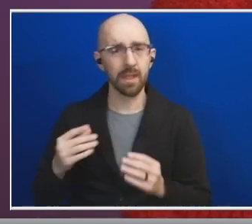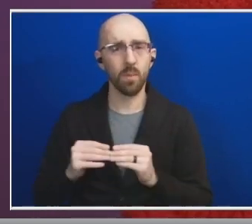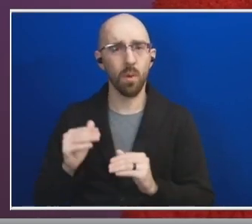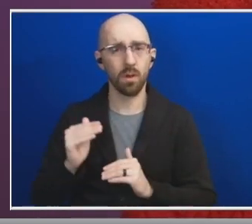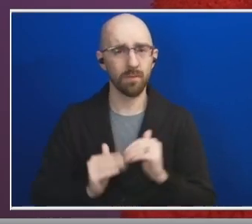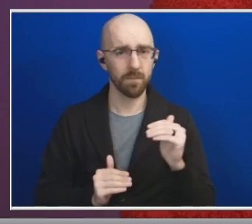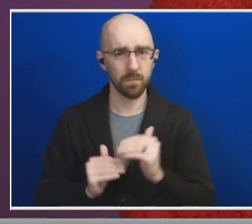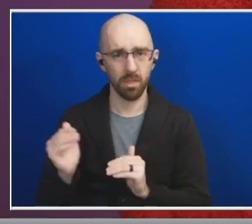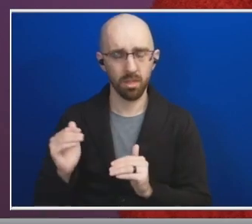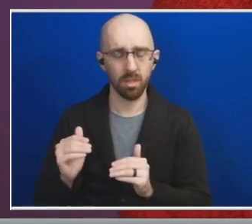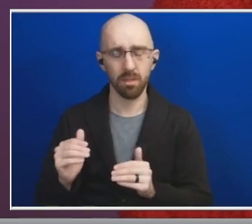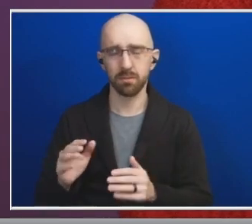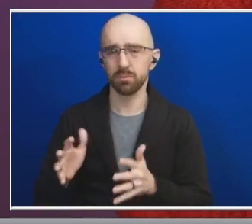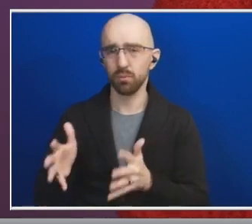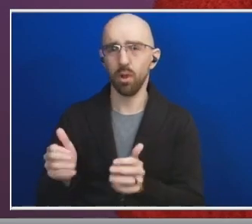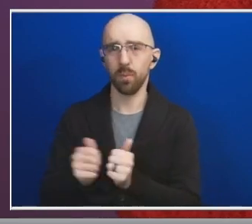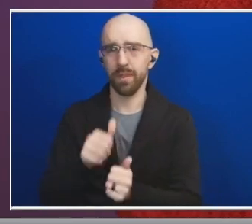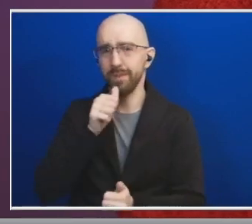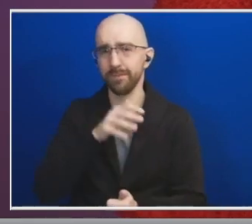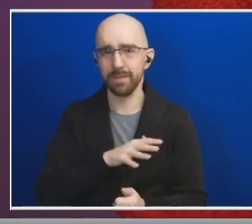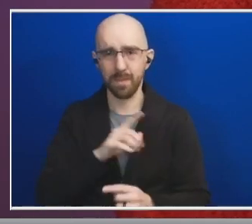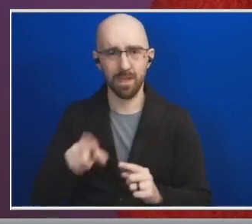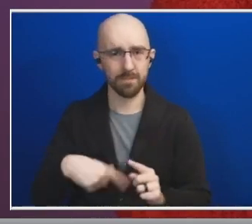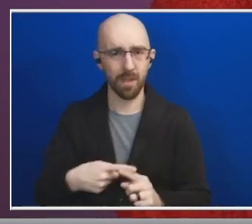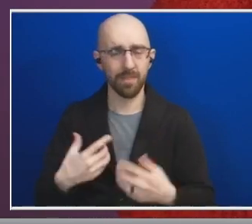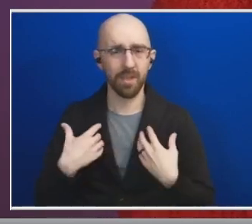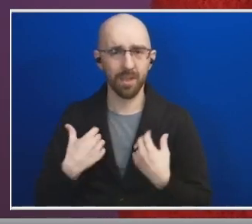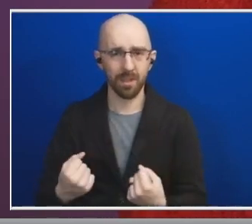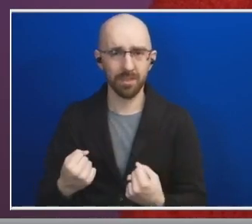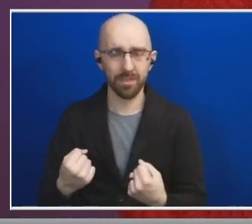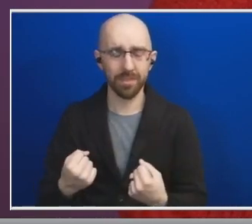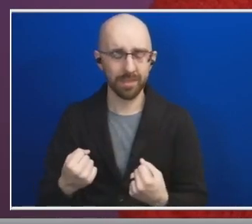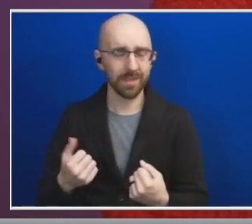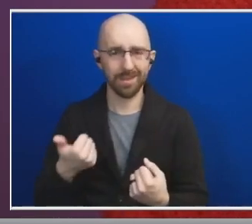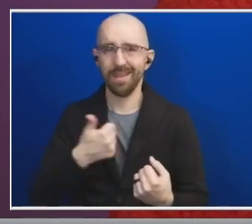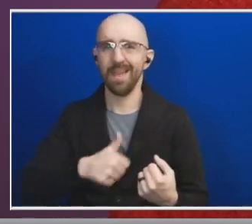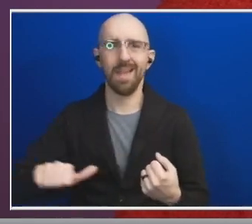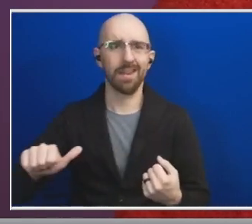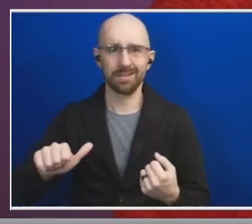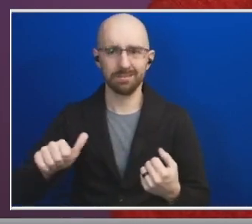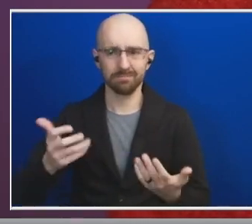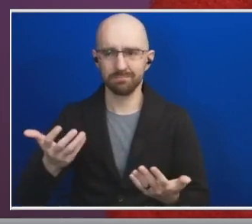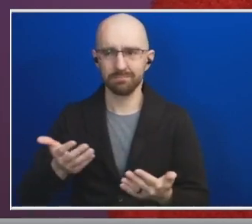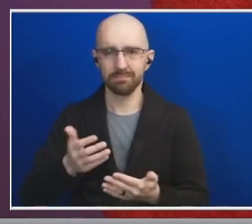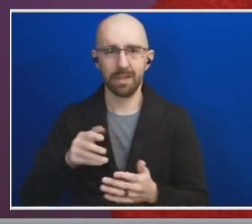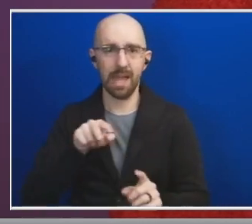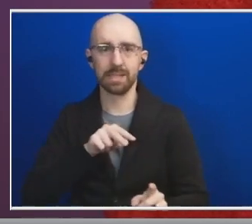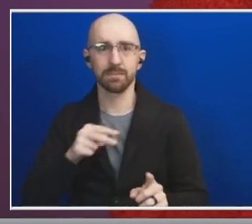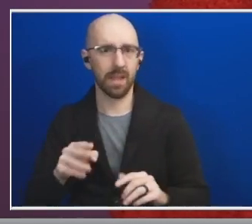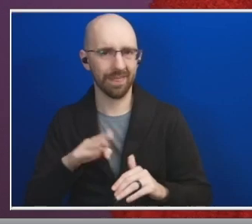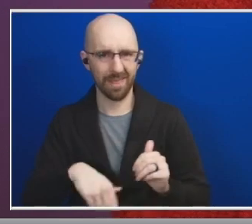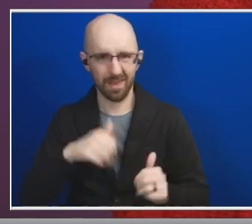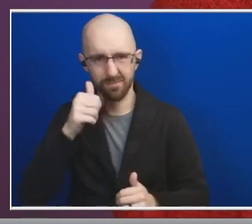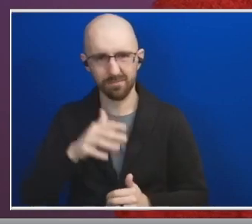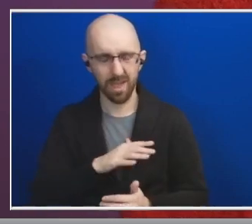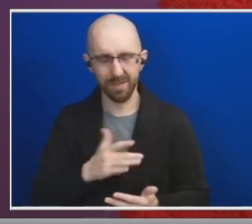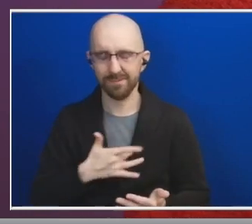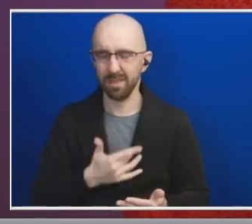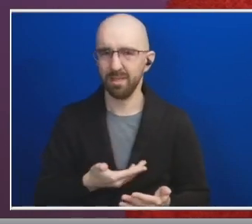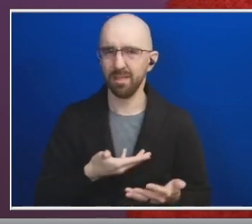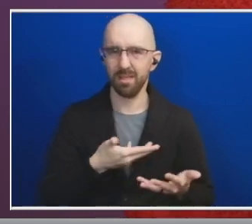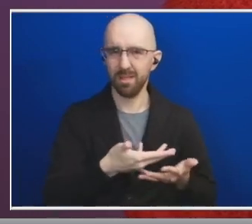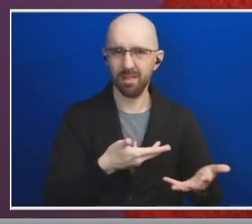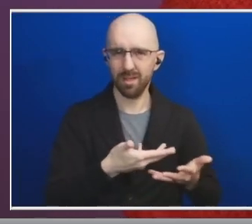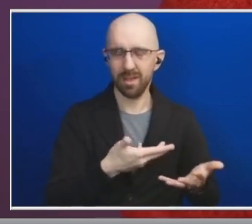a female about their health in any aspect than they do a man. It's just that they just have that